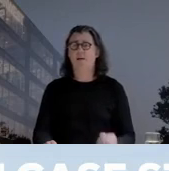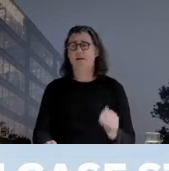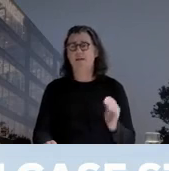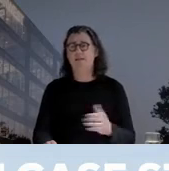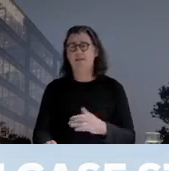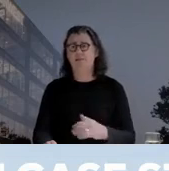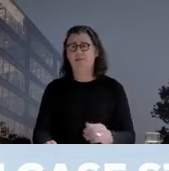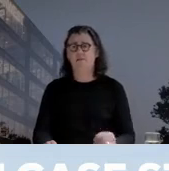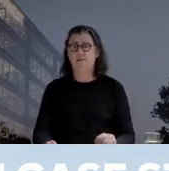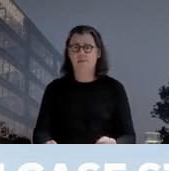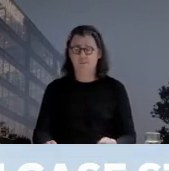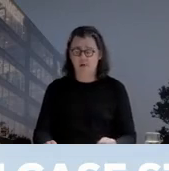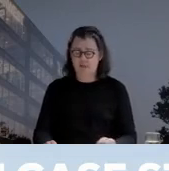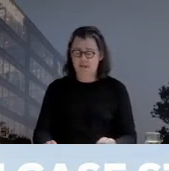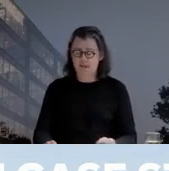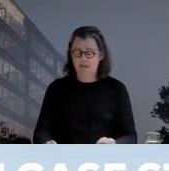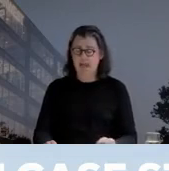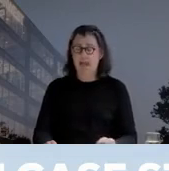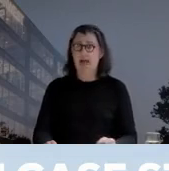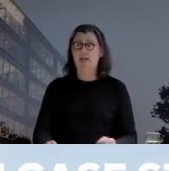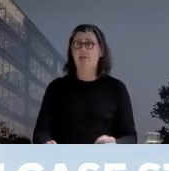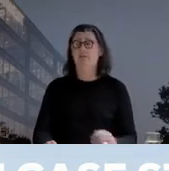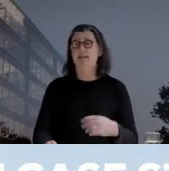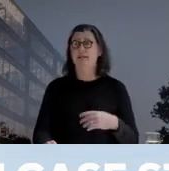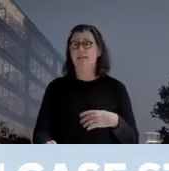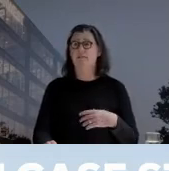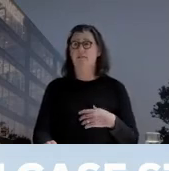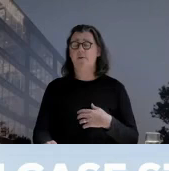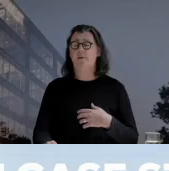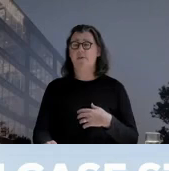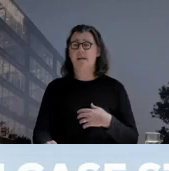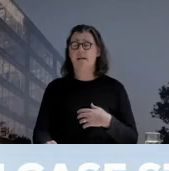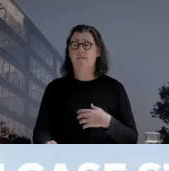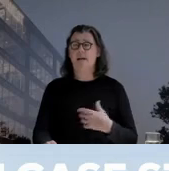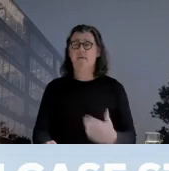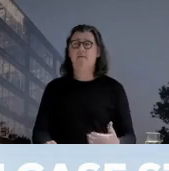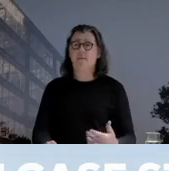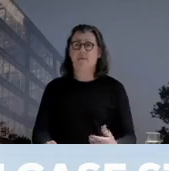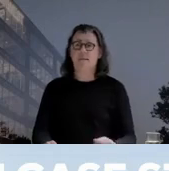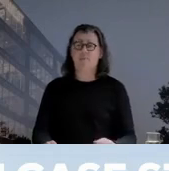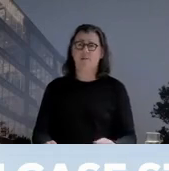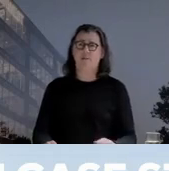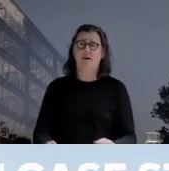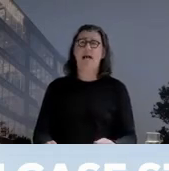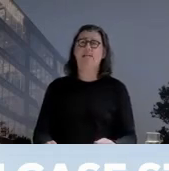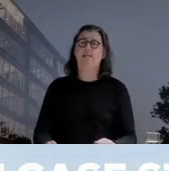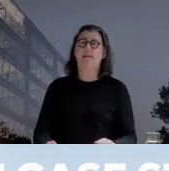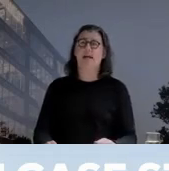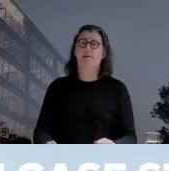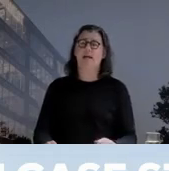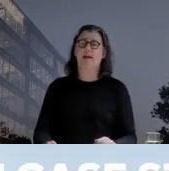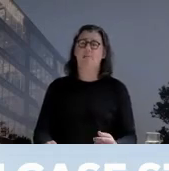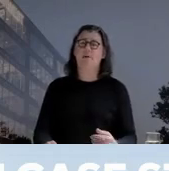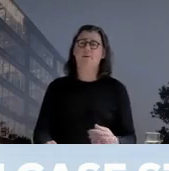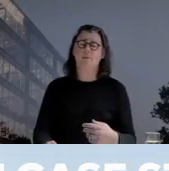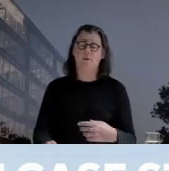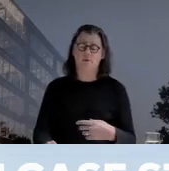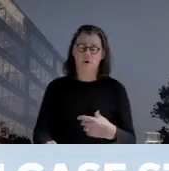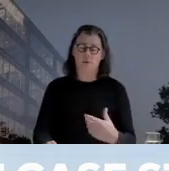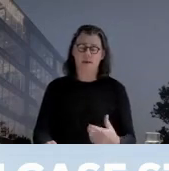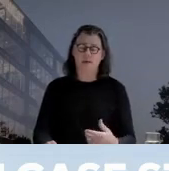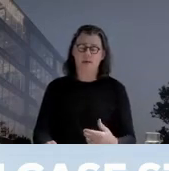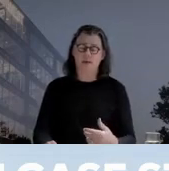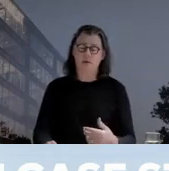73 Miller, and then step through a few other projects, and just really to give you an understanding of how these projects are acting and how